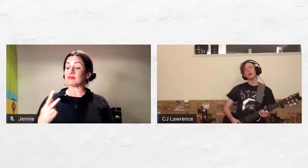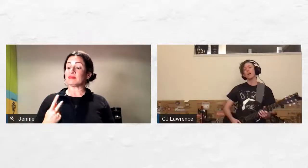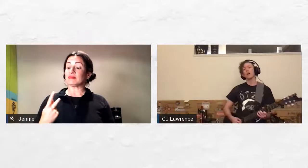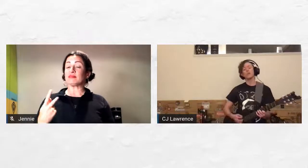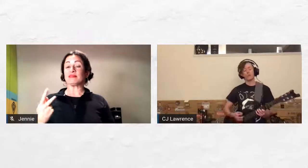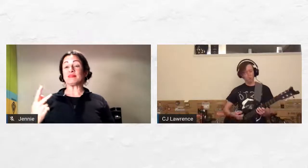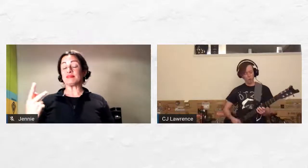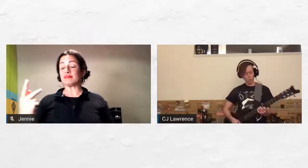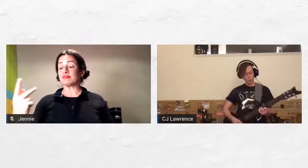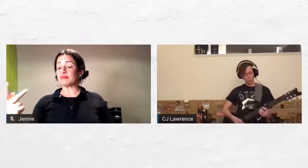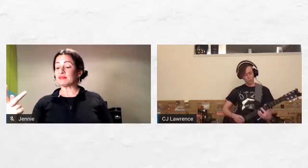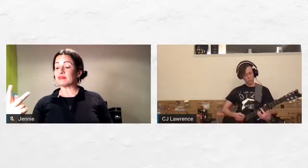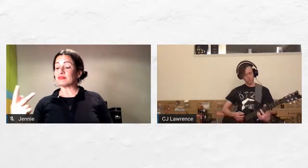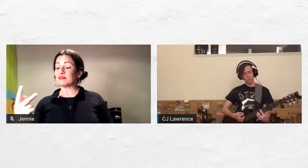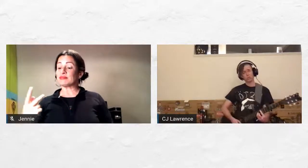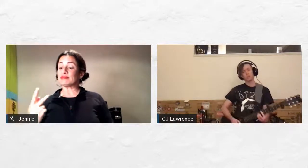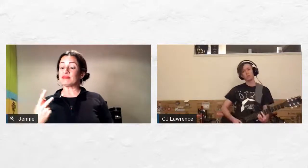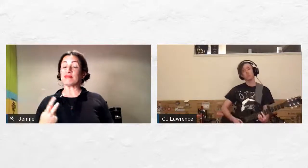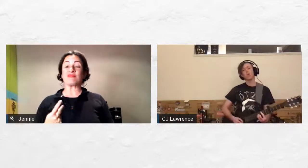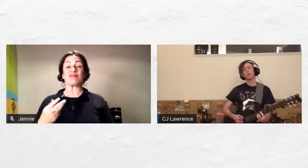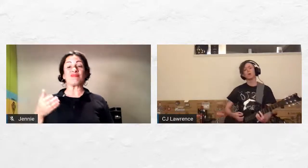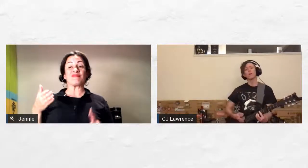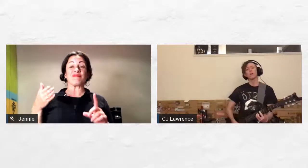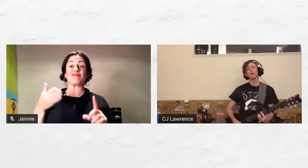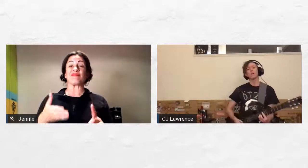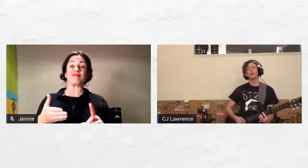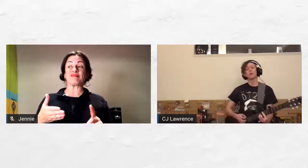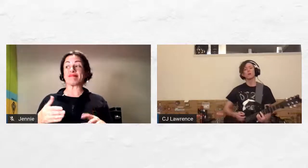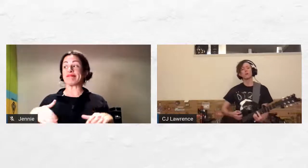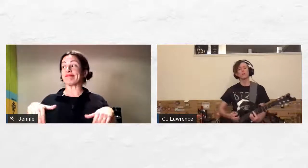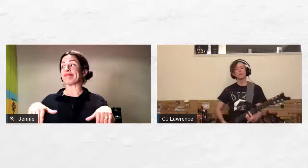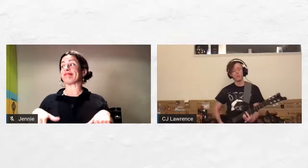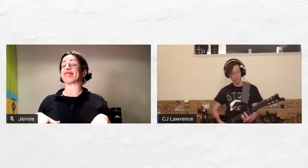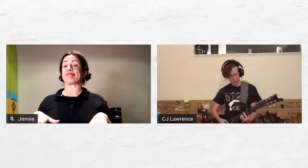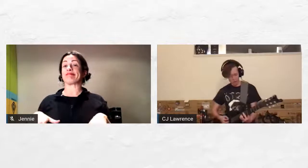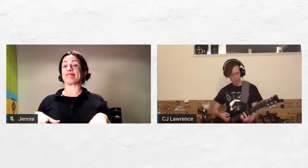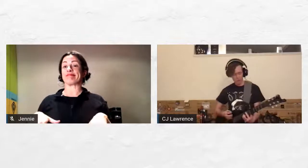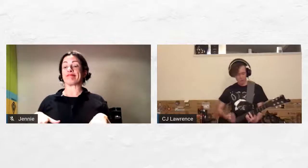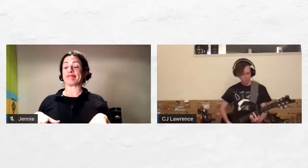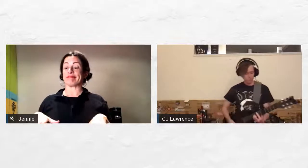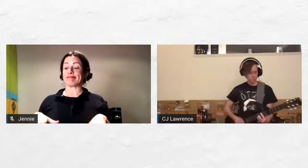already at our only one.